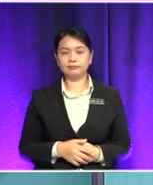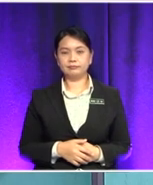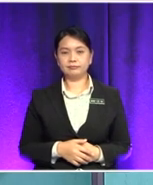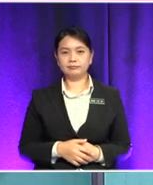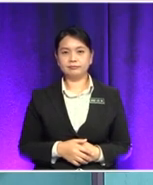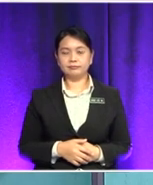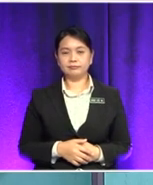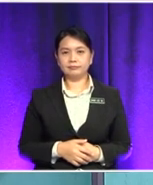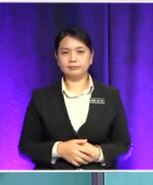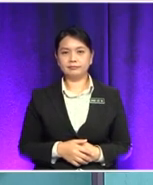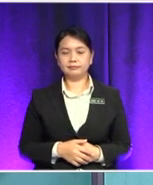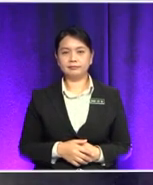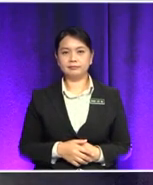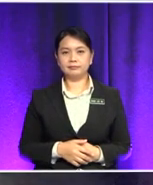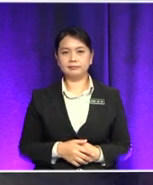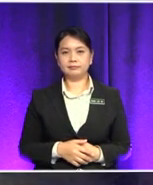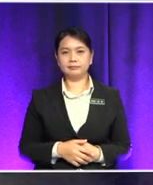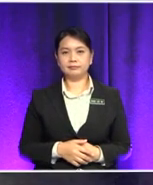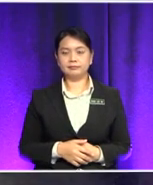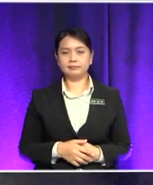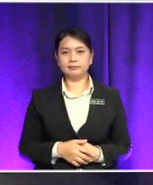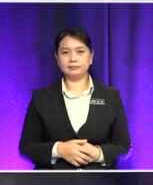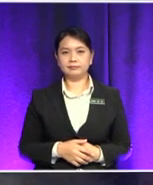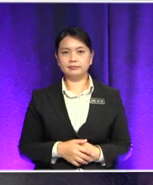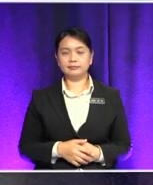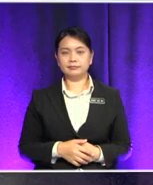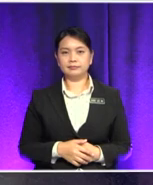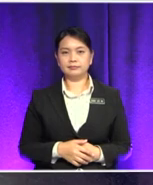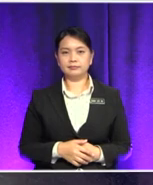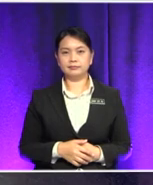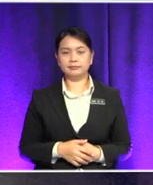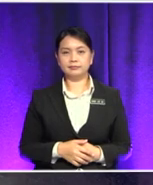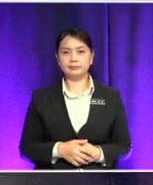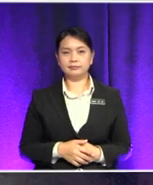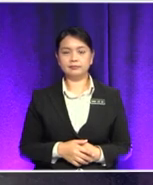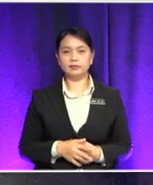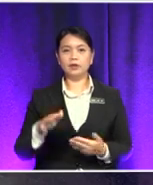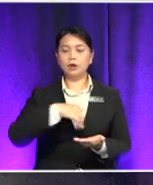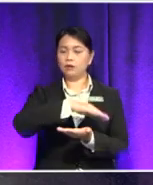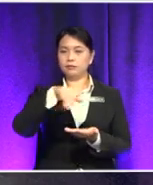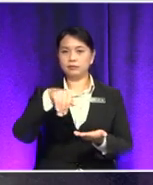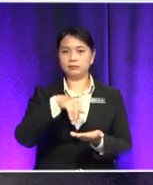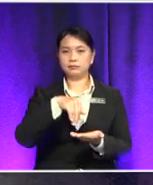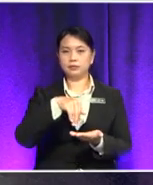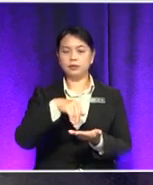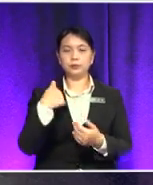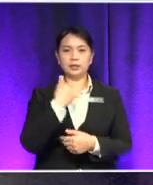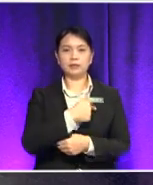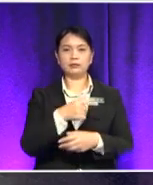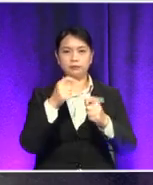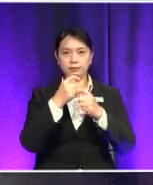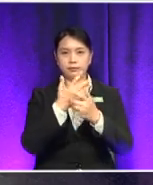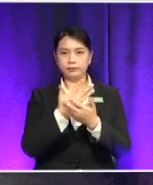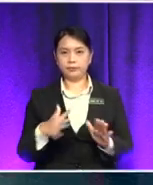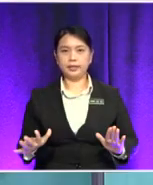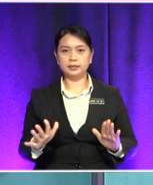Great. So, as a summary, what do we have, Teacher Hidayah? Yeah. What we learned together today? So, overall, we are actually touching our